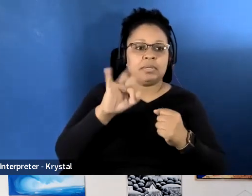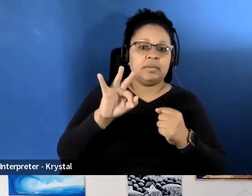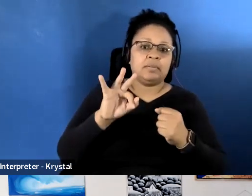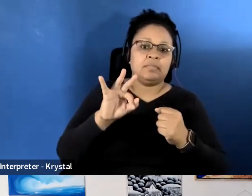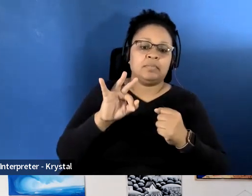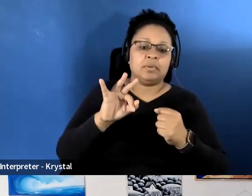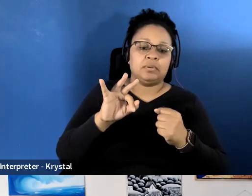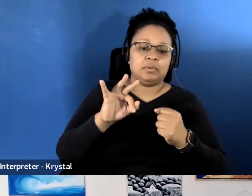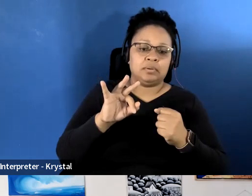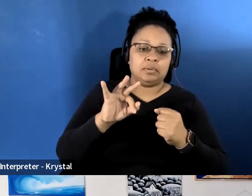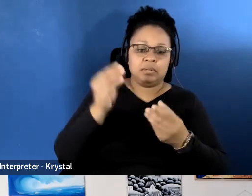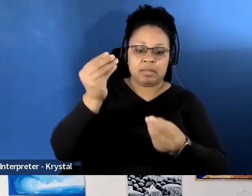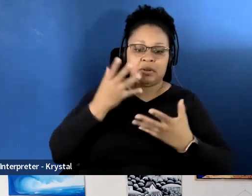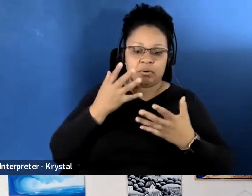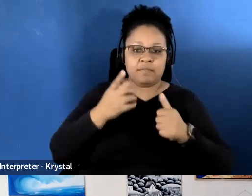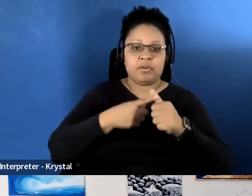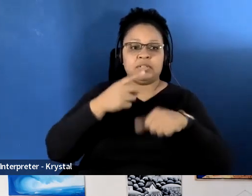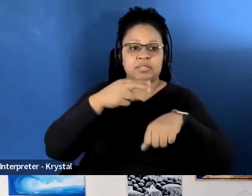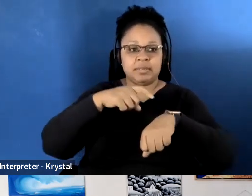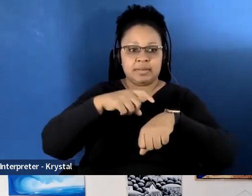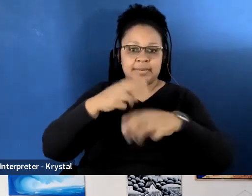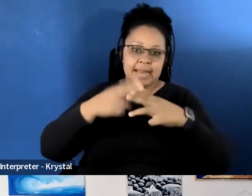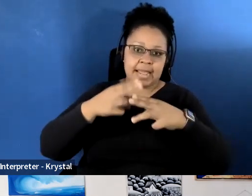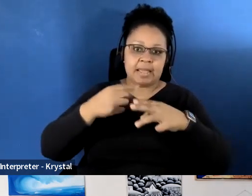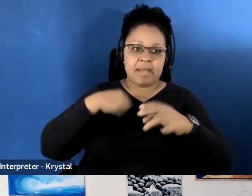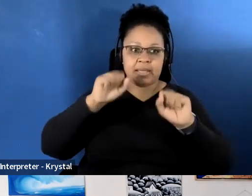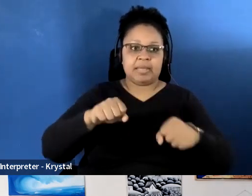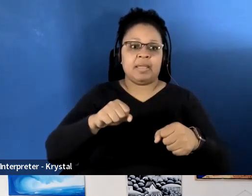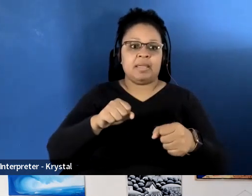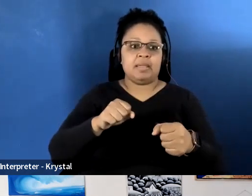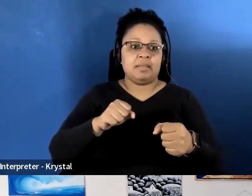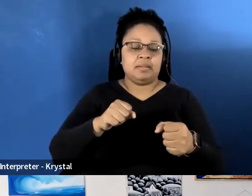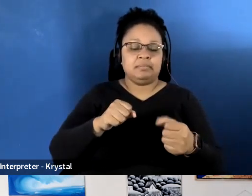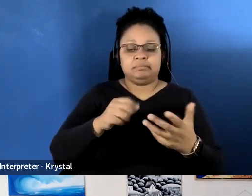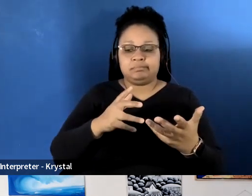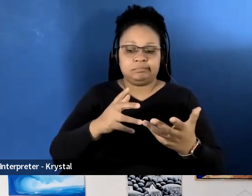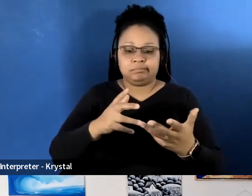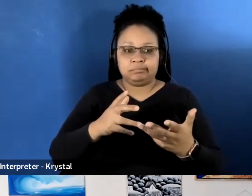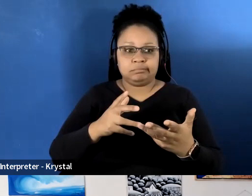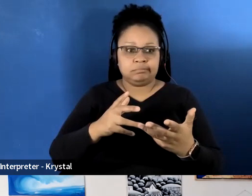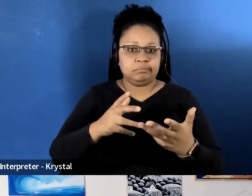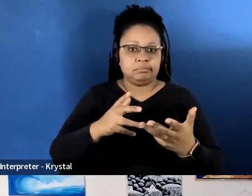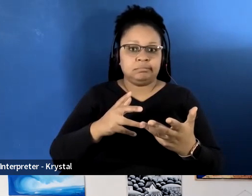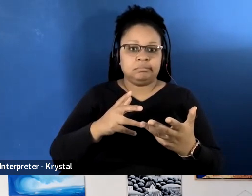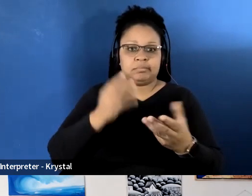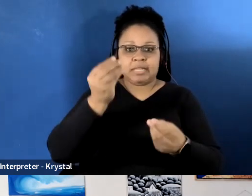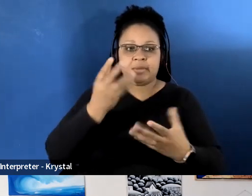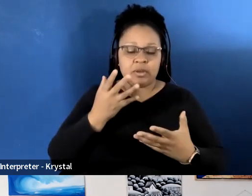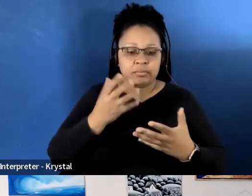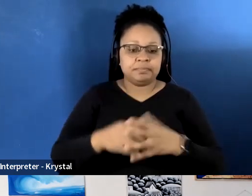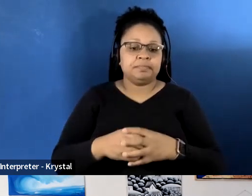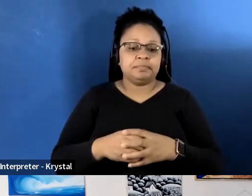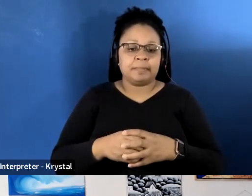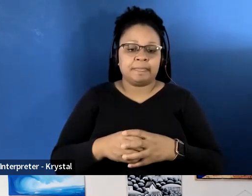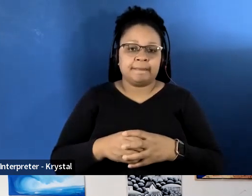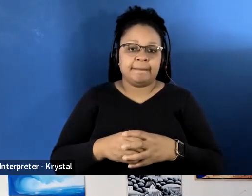If you just like tell me her first name, I'll be able to see it when she reaches out, or just like her initials or whatever for privacy